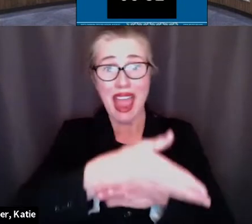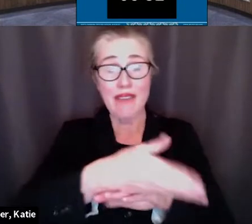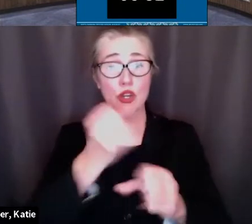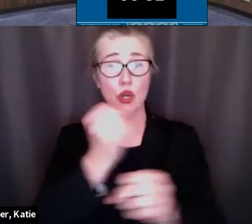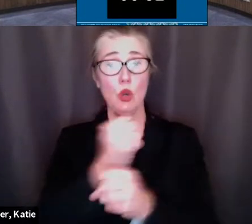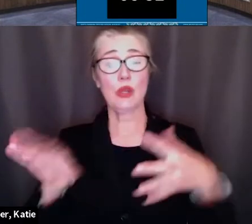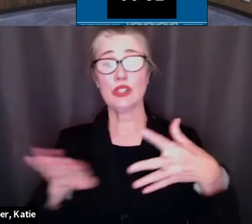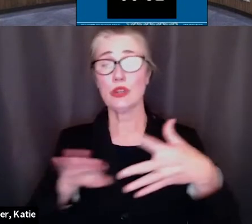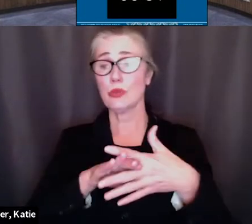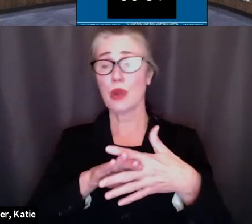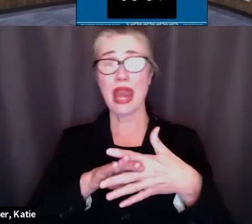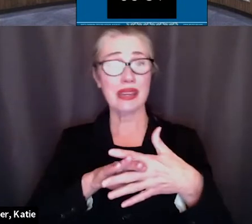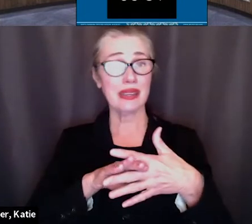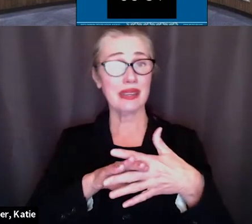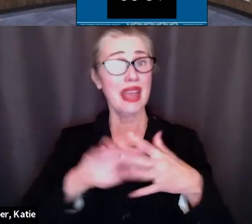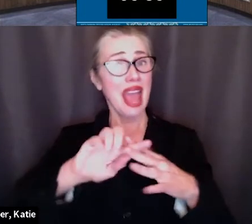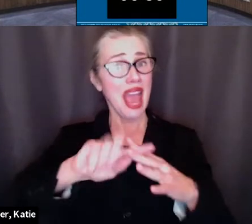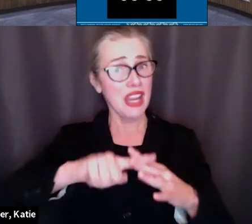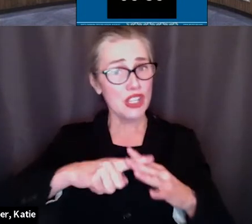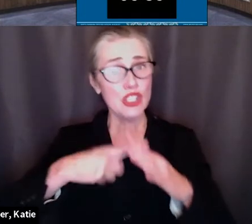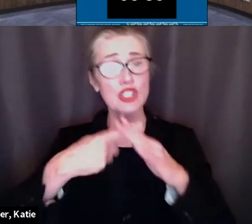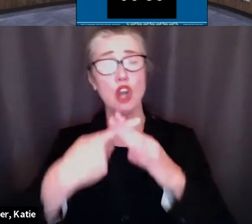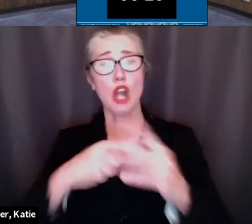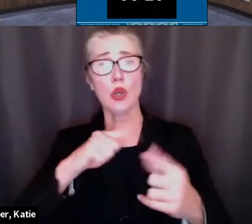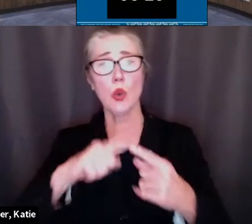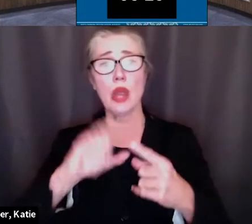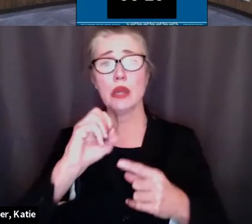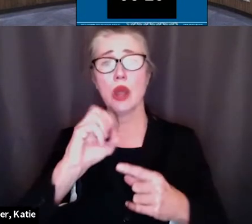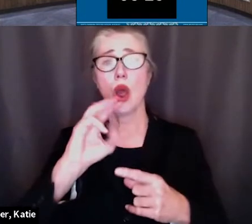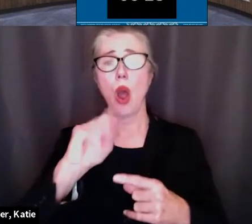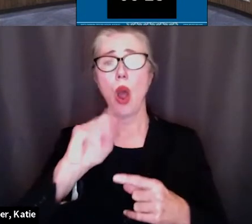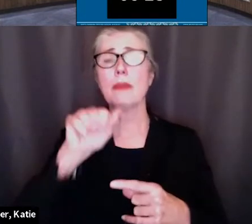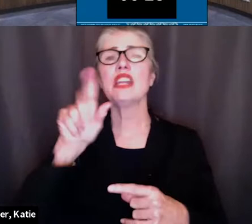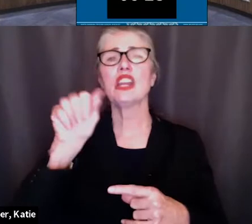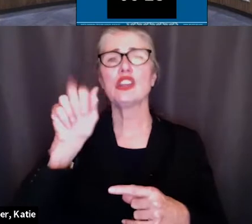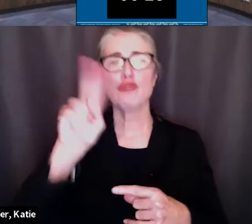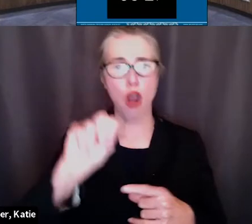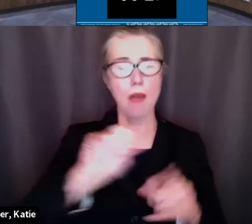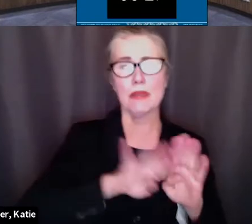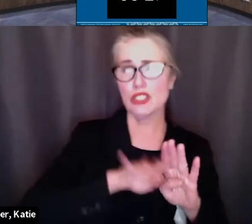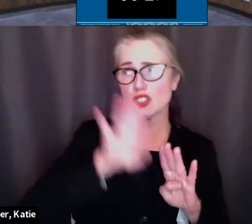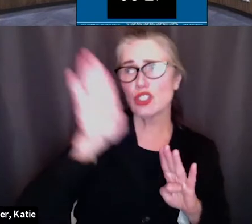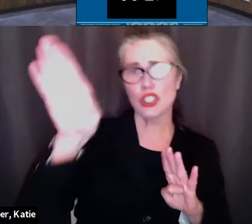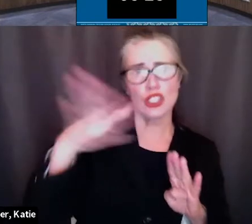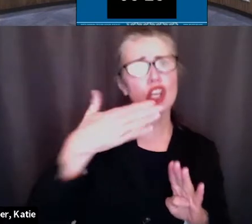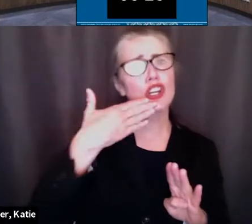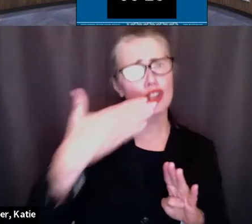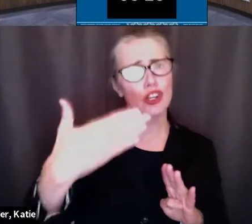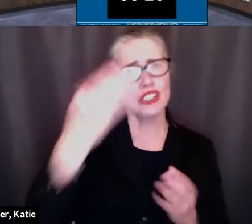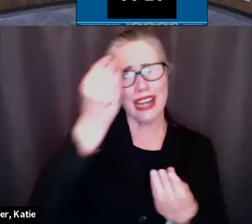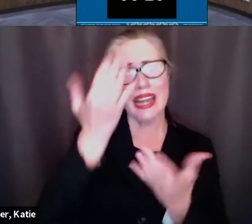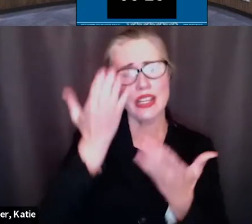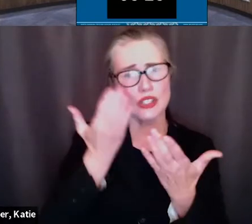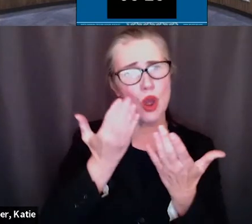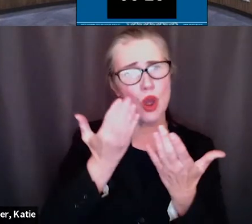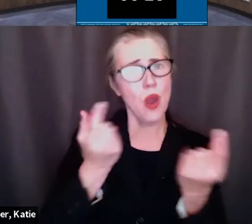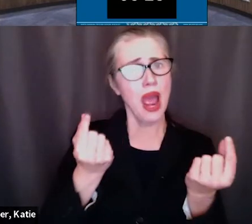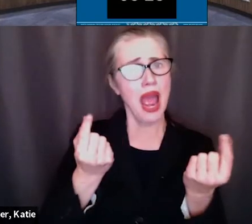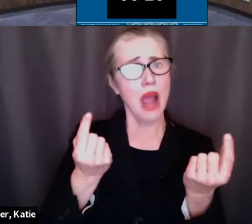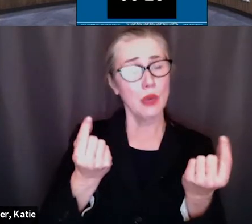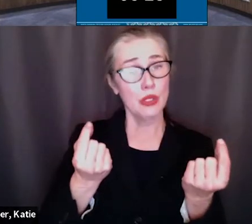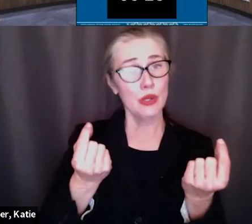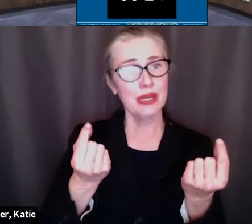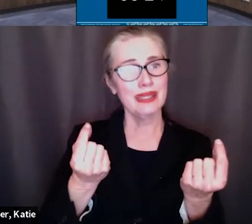um and at the start of the omicron surge was very good to help us know how we're doing at the district and um just